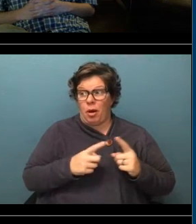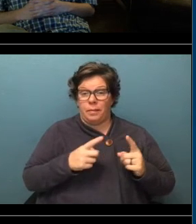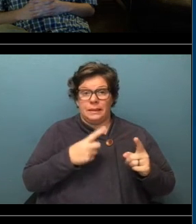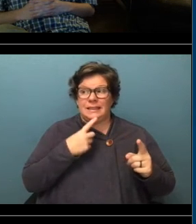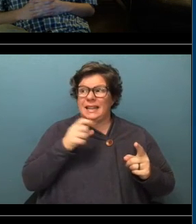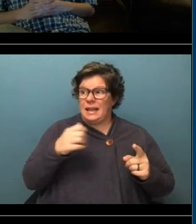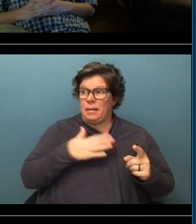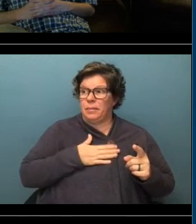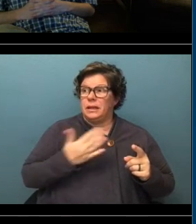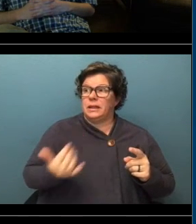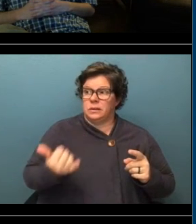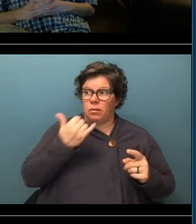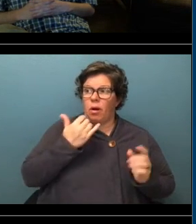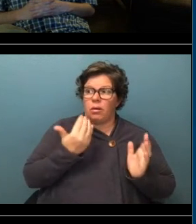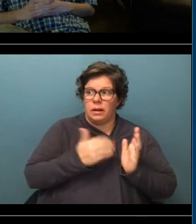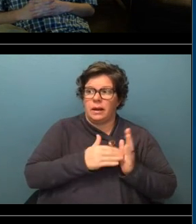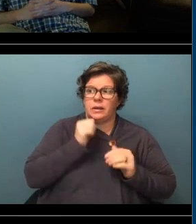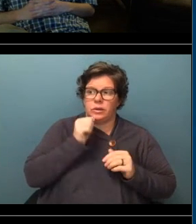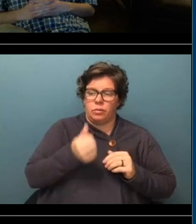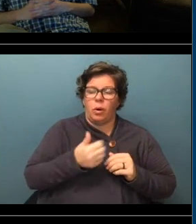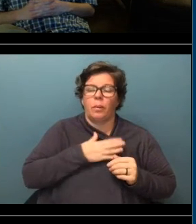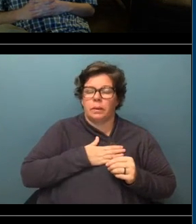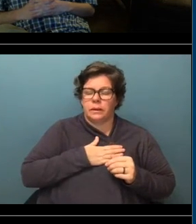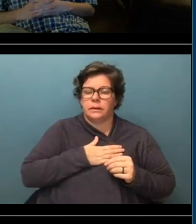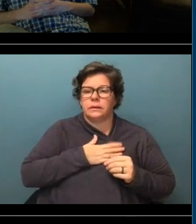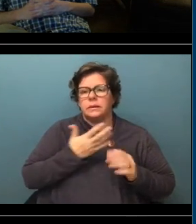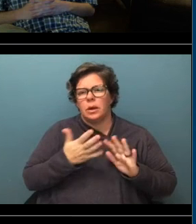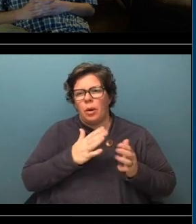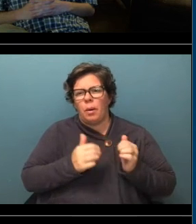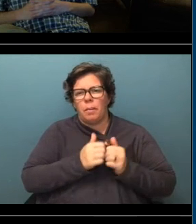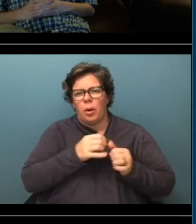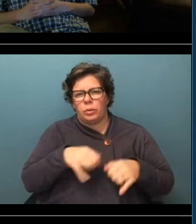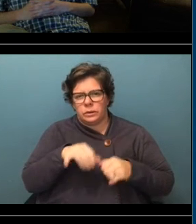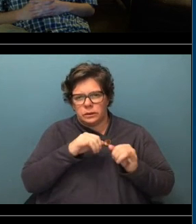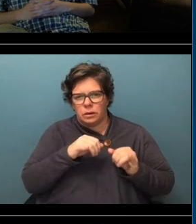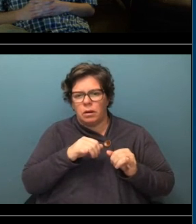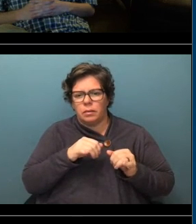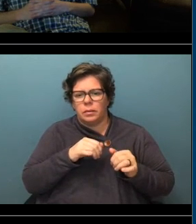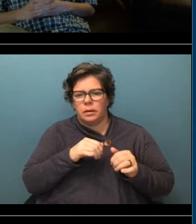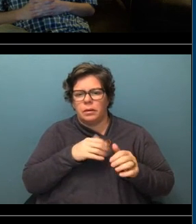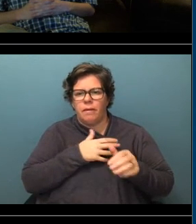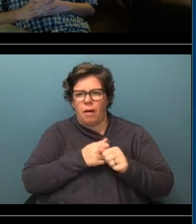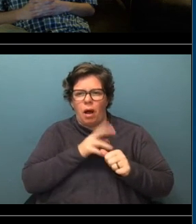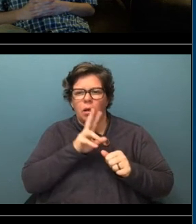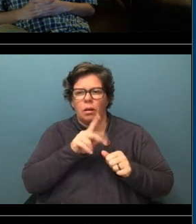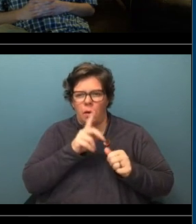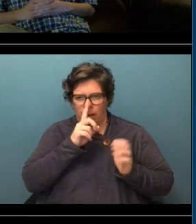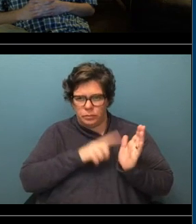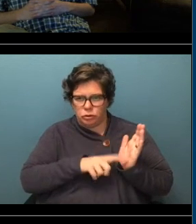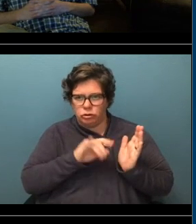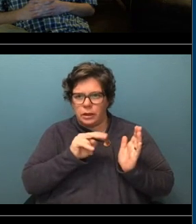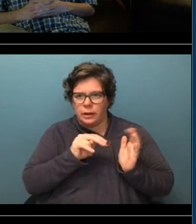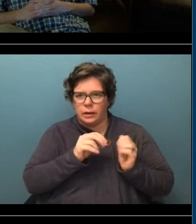say, yeah, I would really like to get a call tomorrow. So that's our most common type of follow-up,